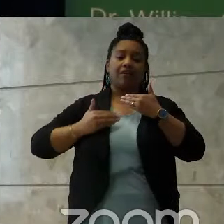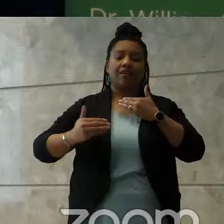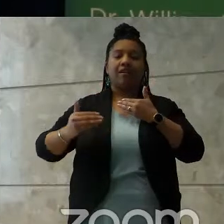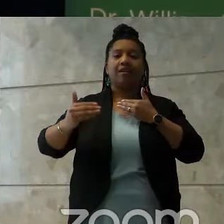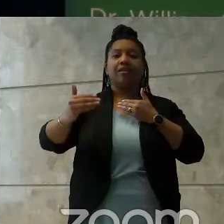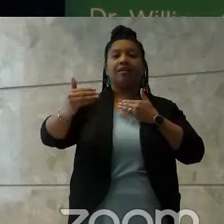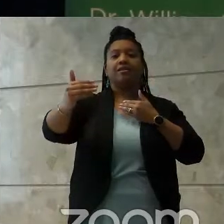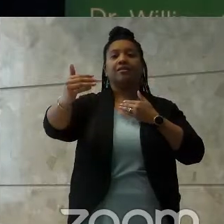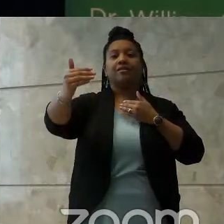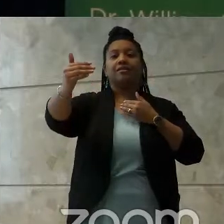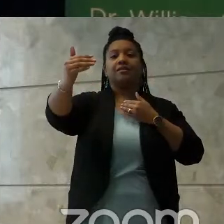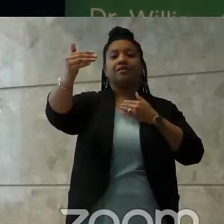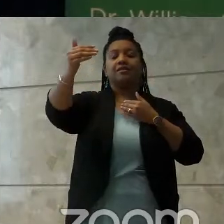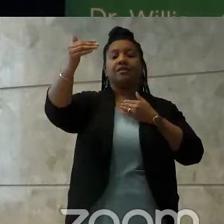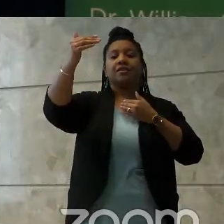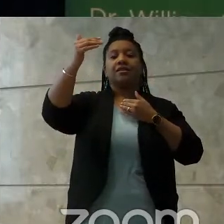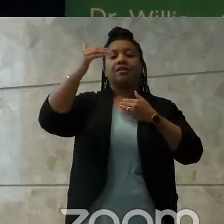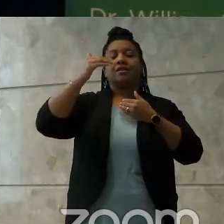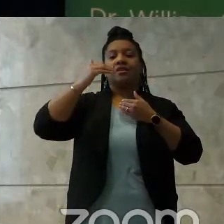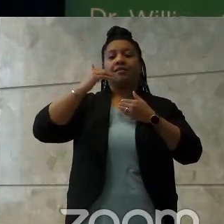brought us.